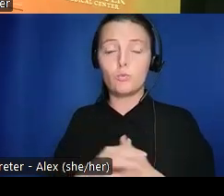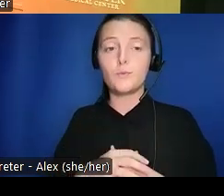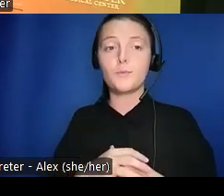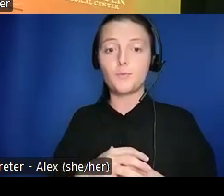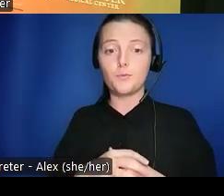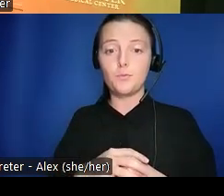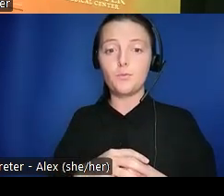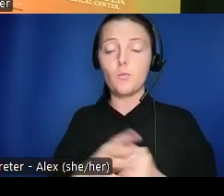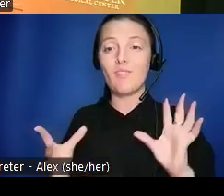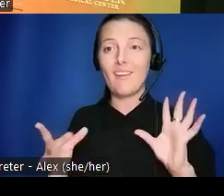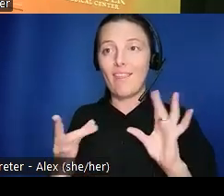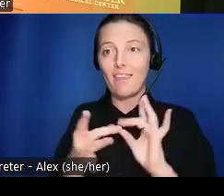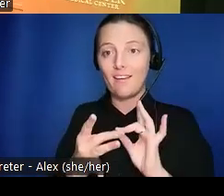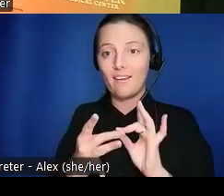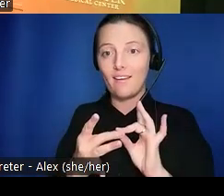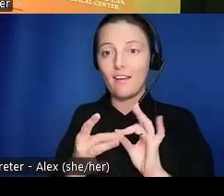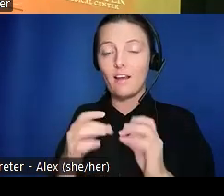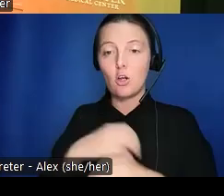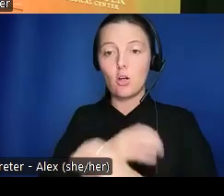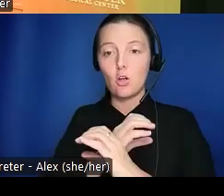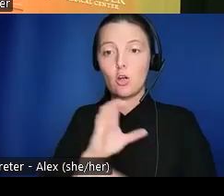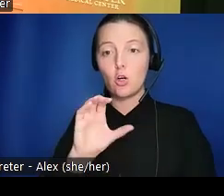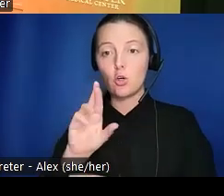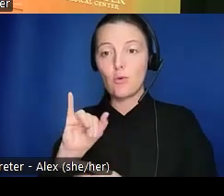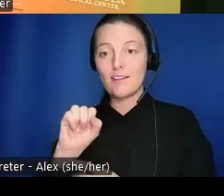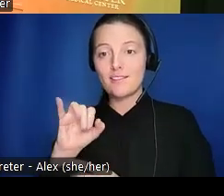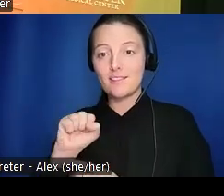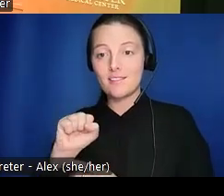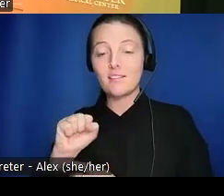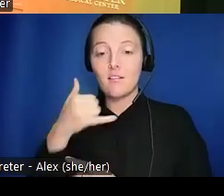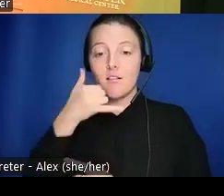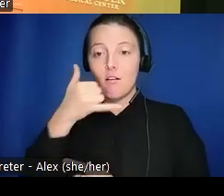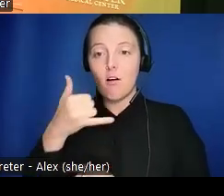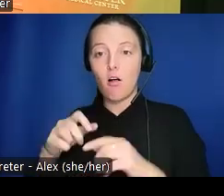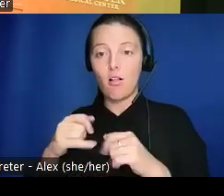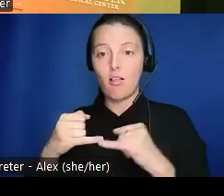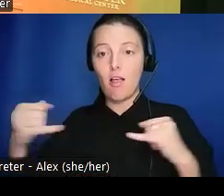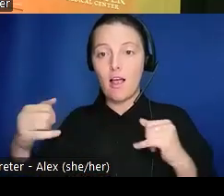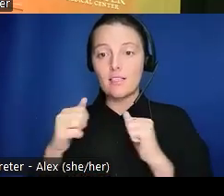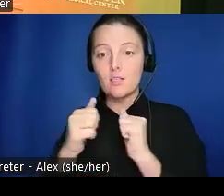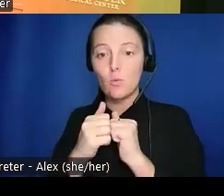linking the crisis call lines with the telepsychiatry